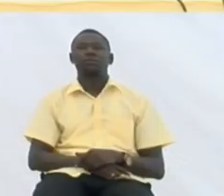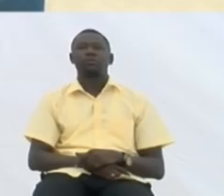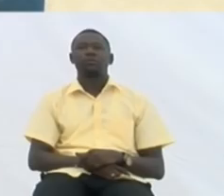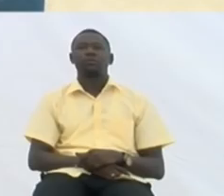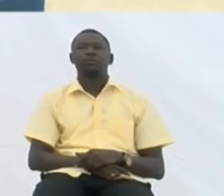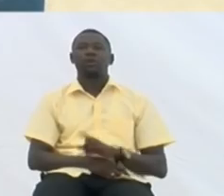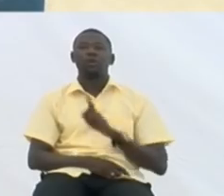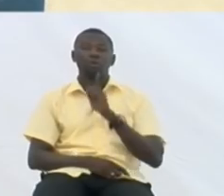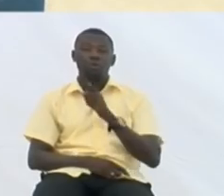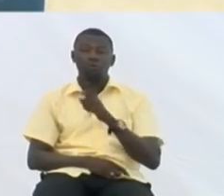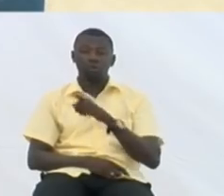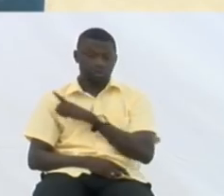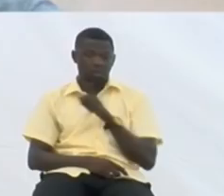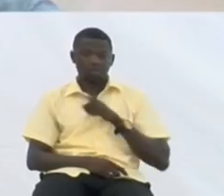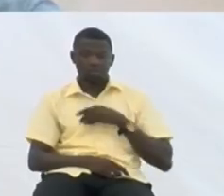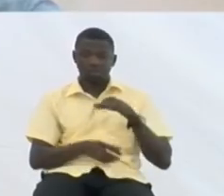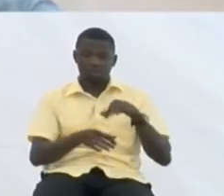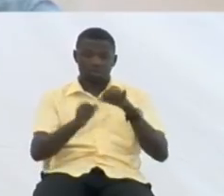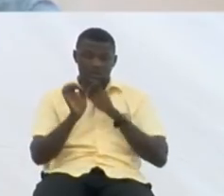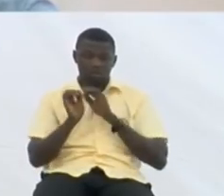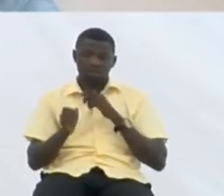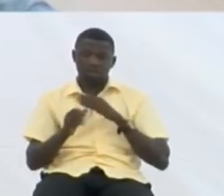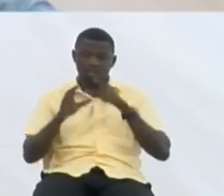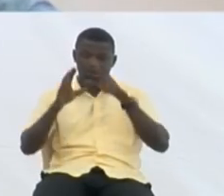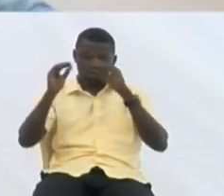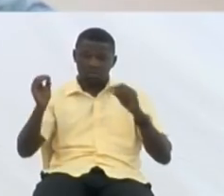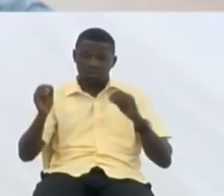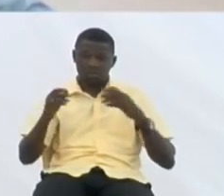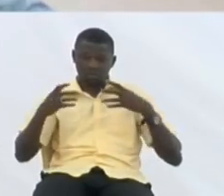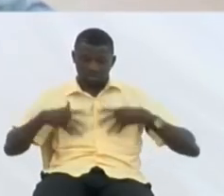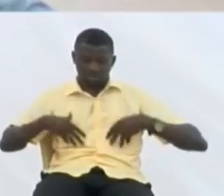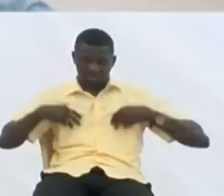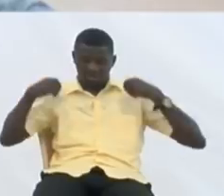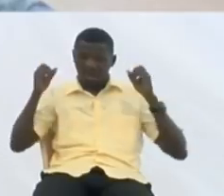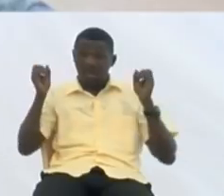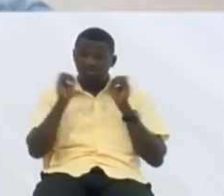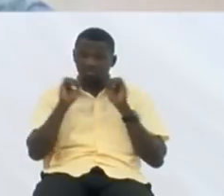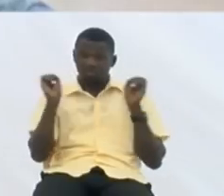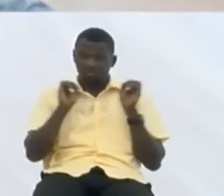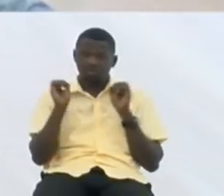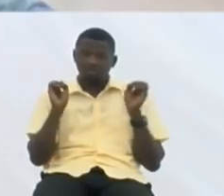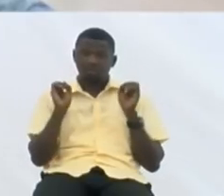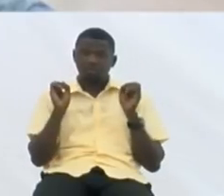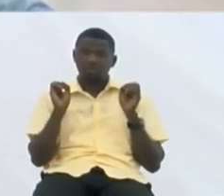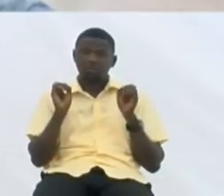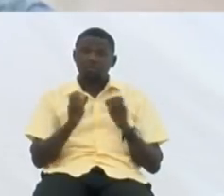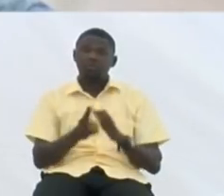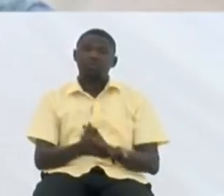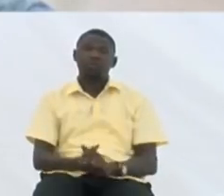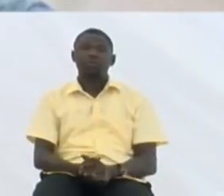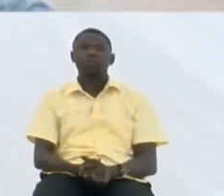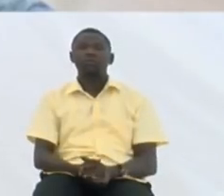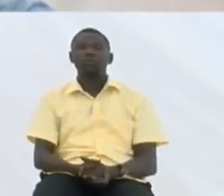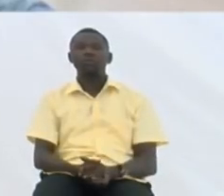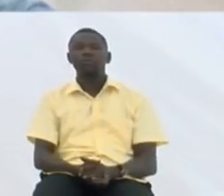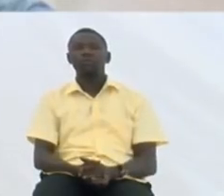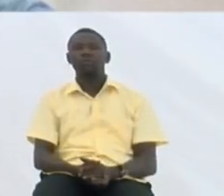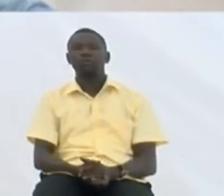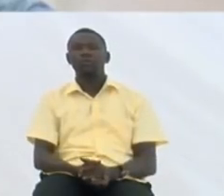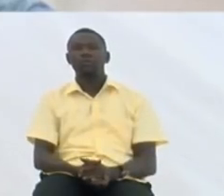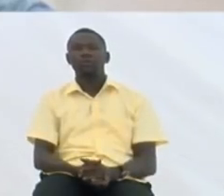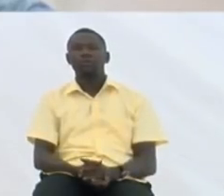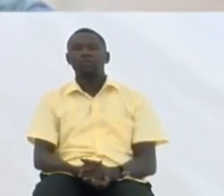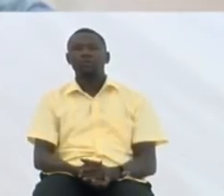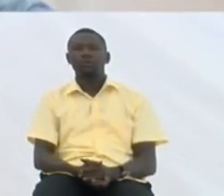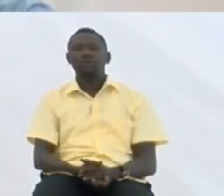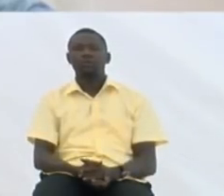But they were taken into the room topless. Bari ye dundiwo bungo kono damin bori min dula woto amunta kabo ite